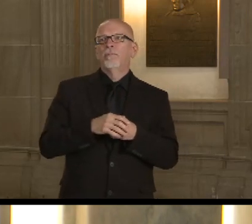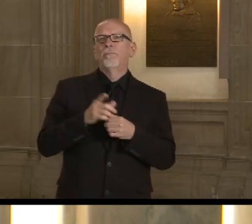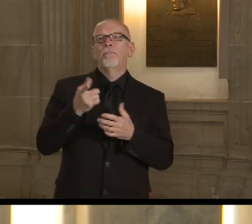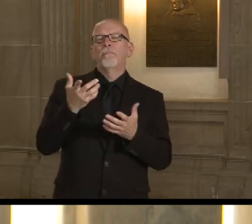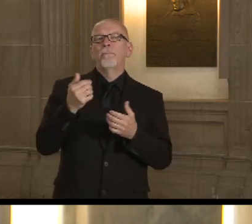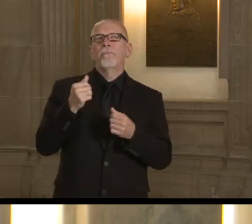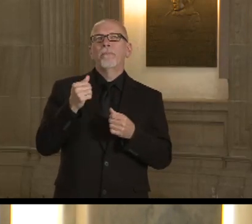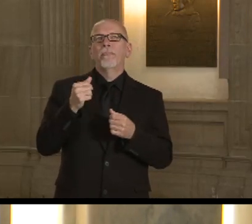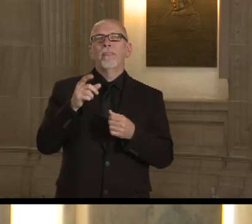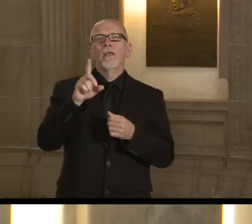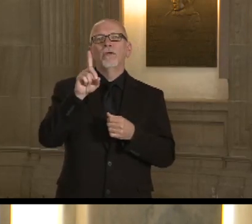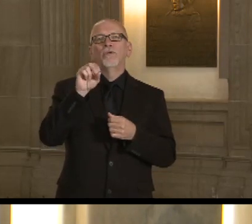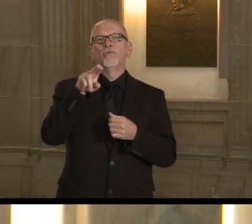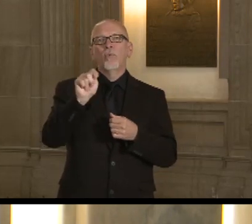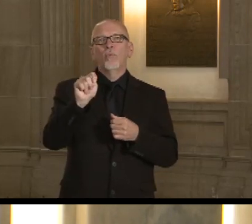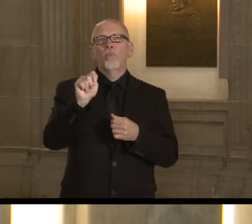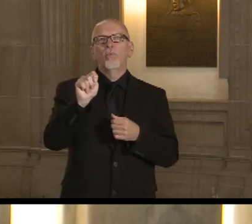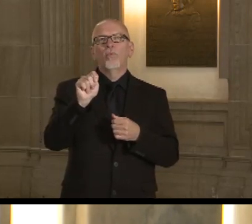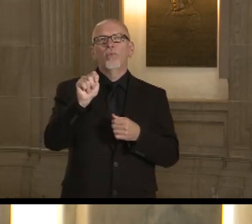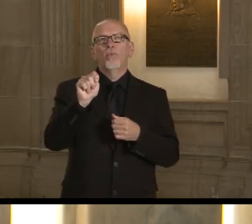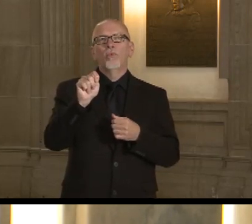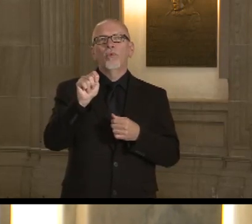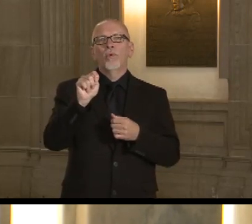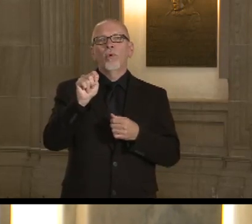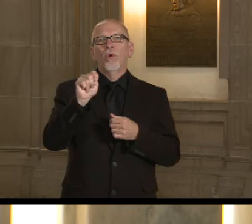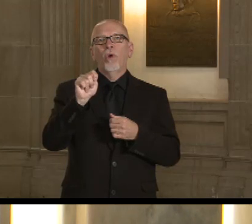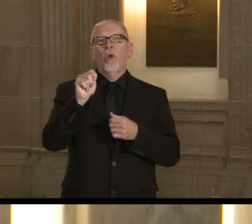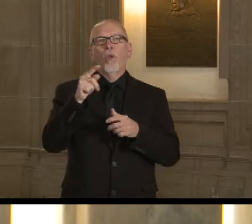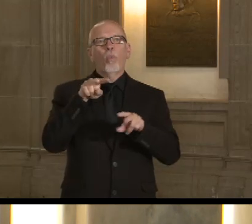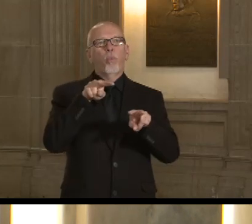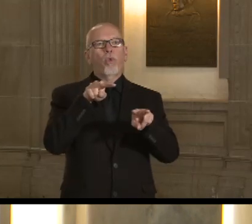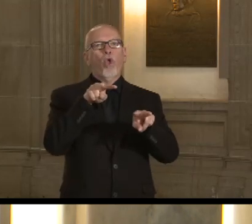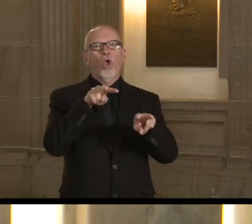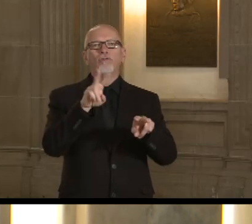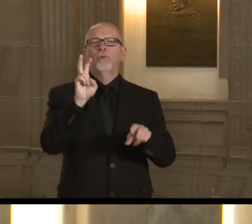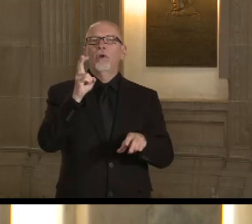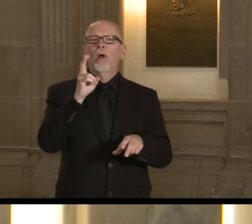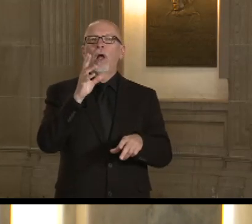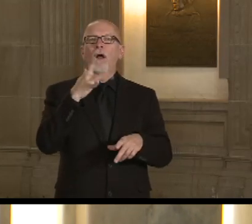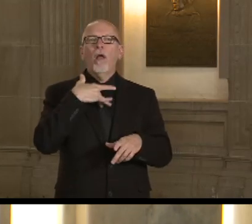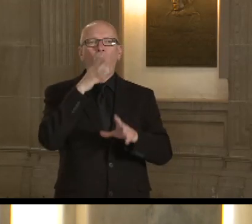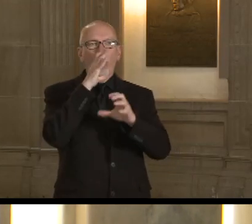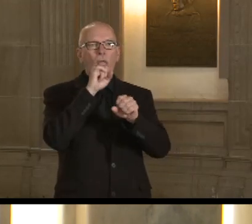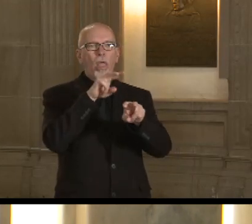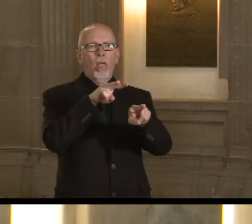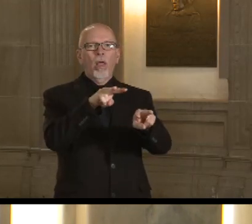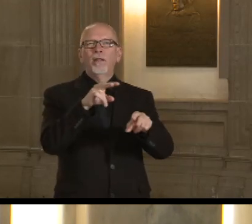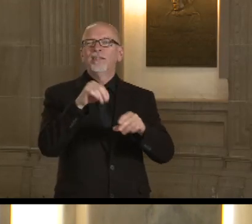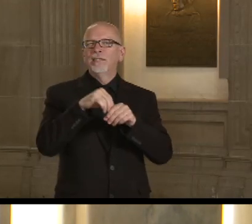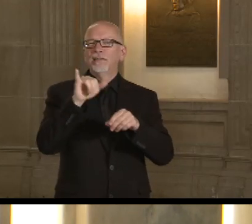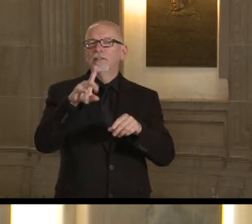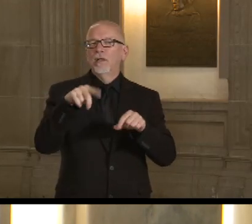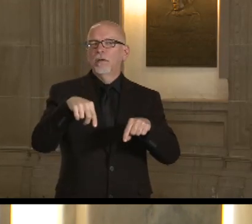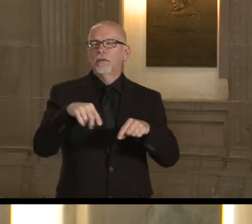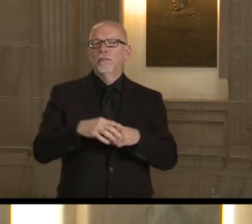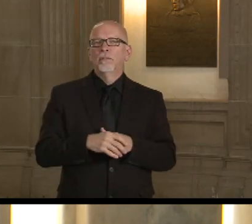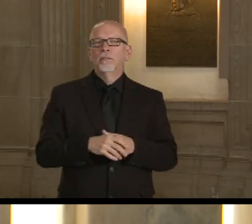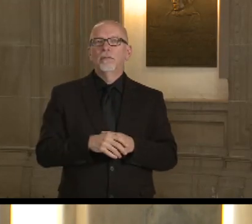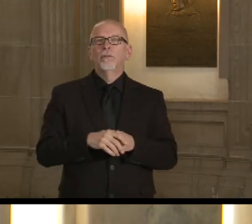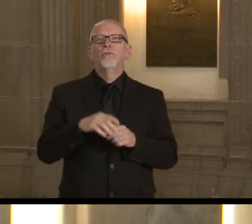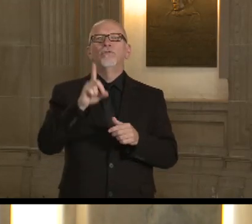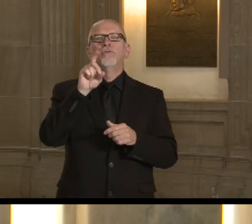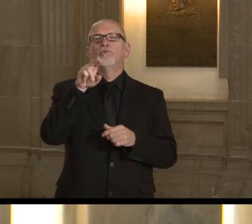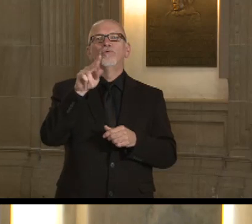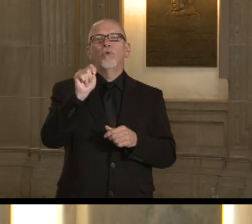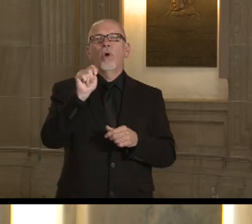was don't get caught watching the paint dry, so to speak, here in Indiana.